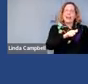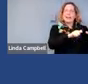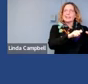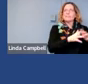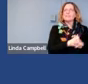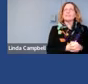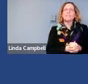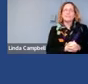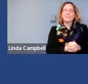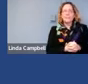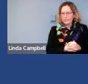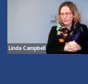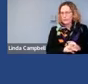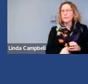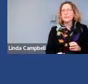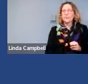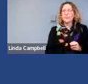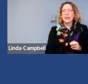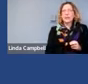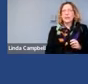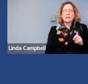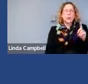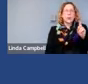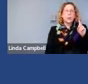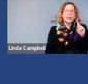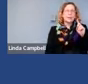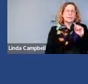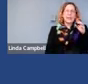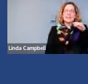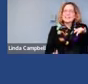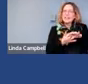and the ecosystem of the lake.